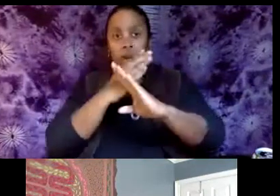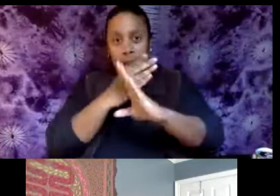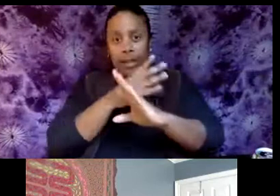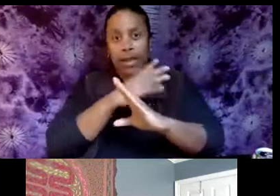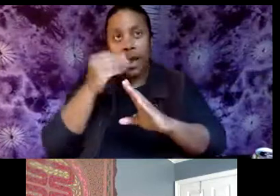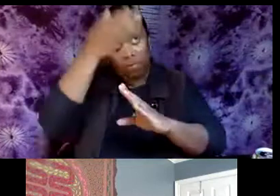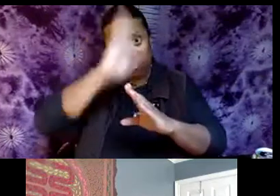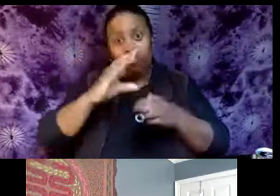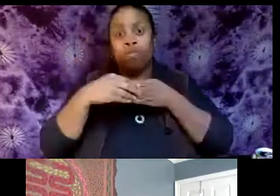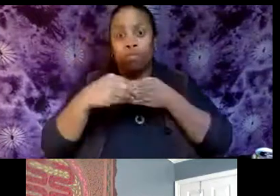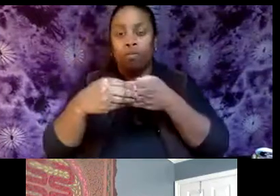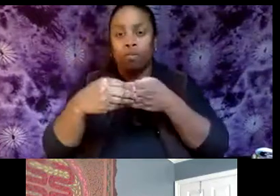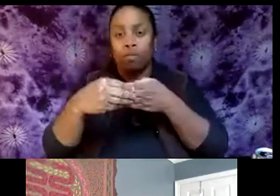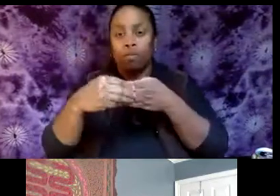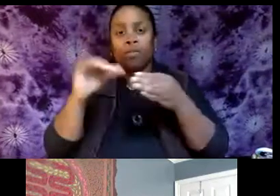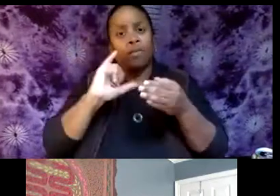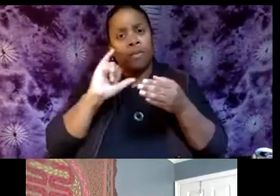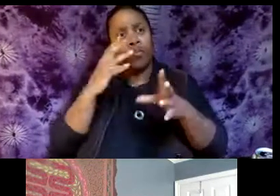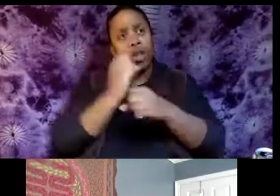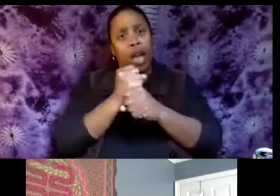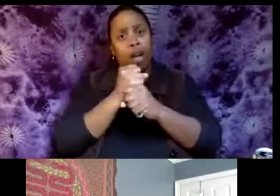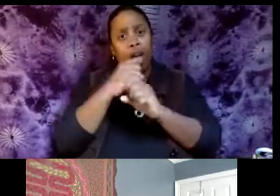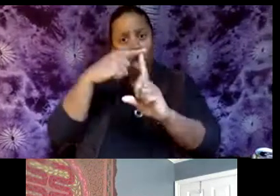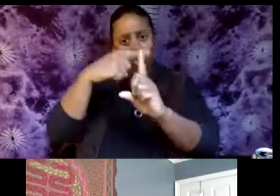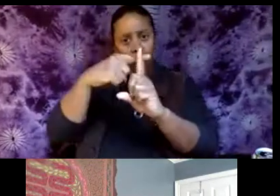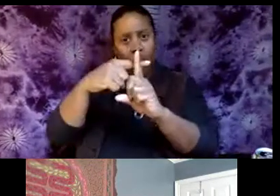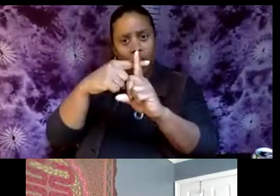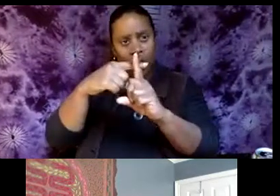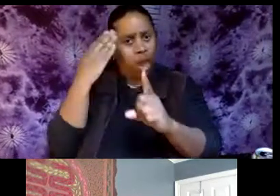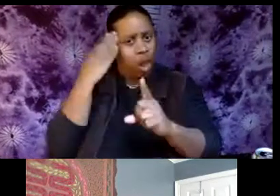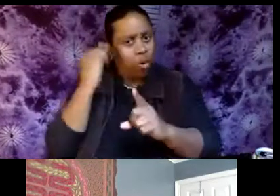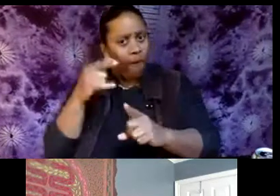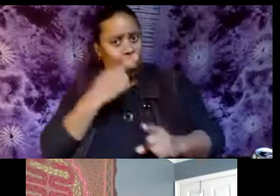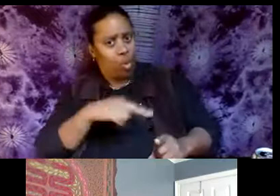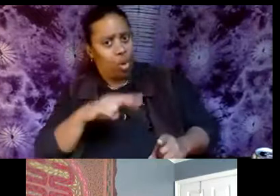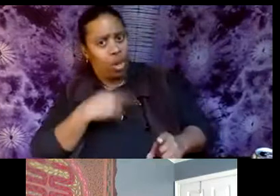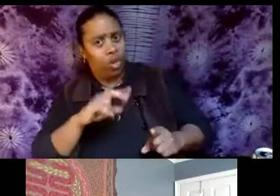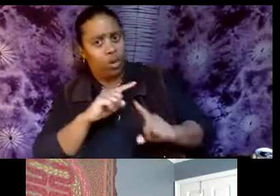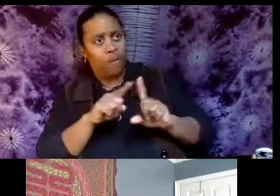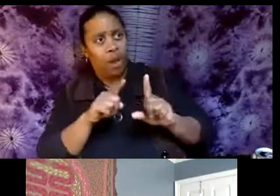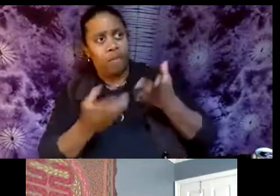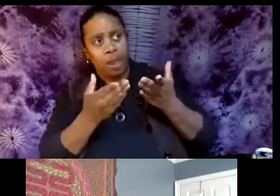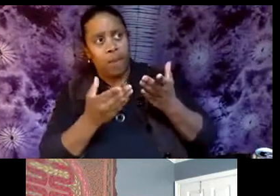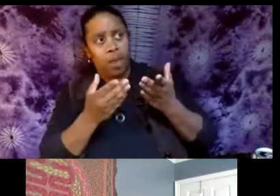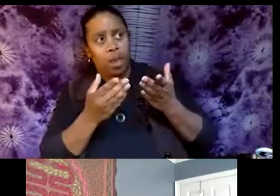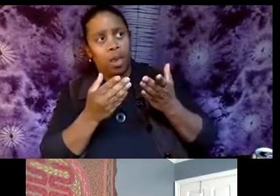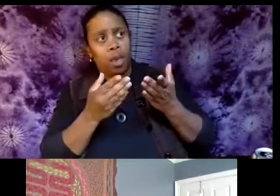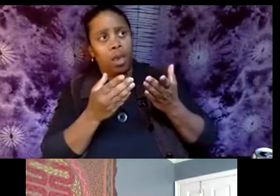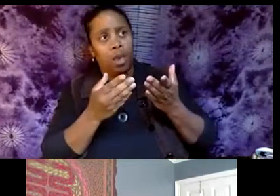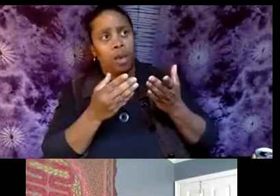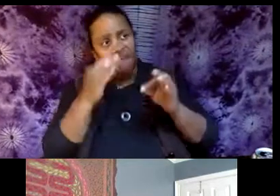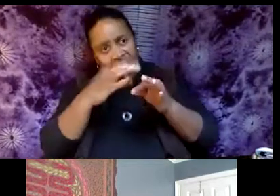got, you also got a cross. I don't know if you're religious. It could just mean your faith or just to keep faith. But it's